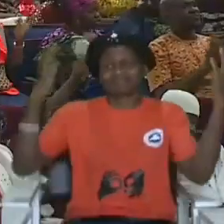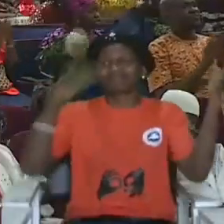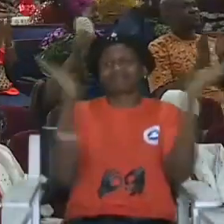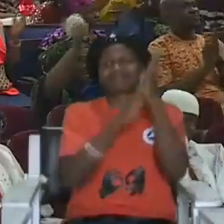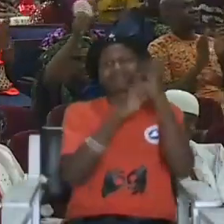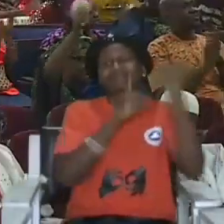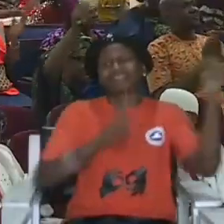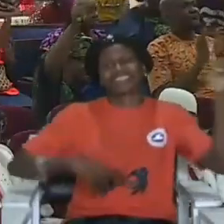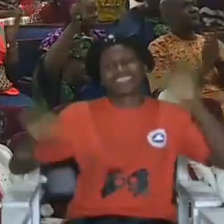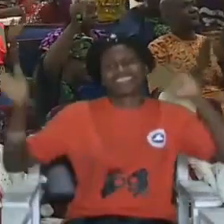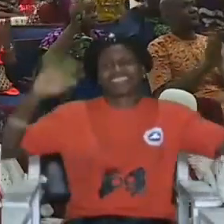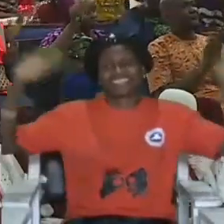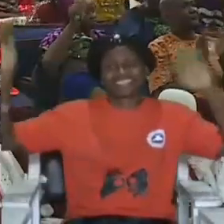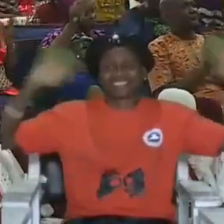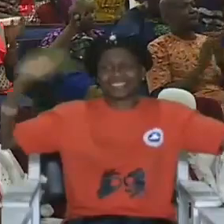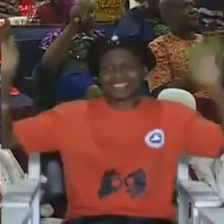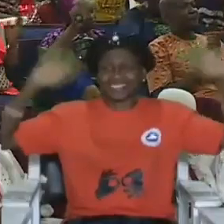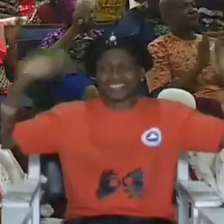Praise the Lord.